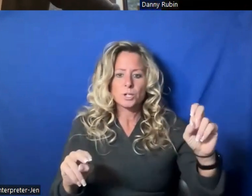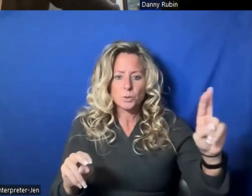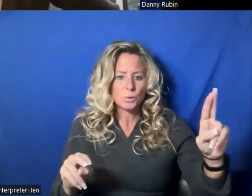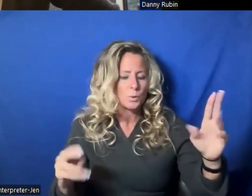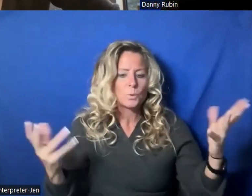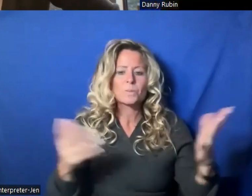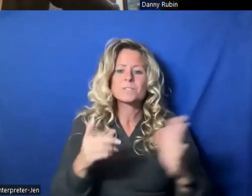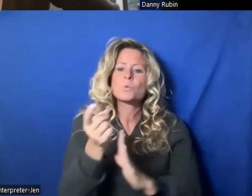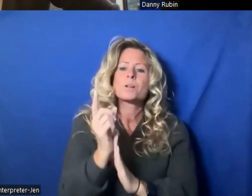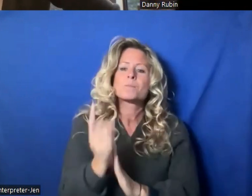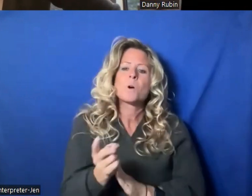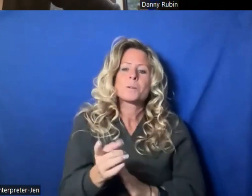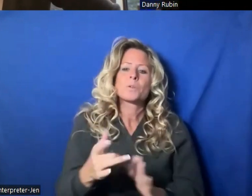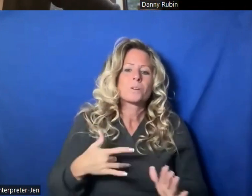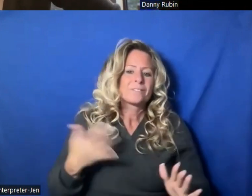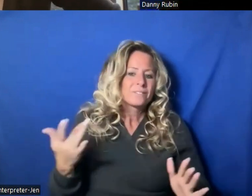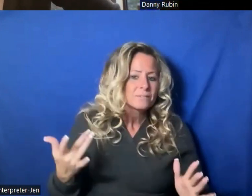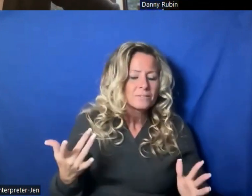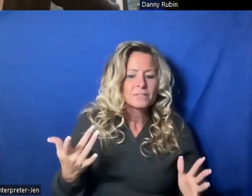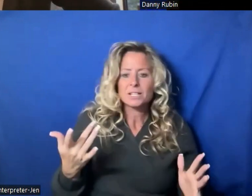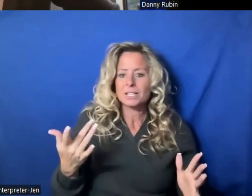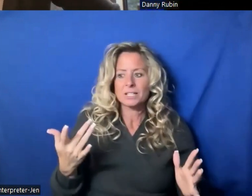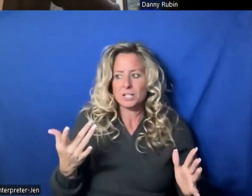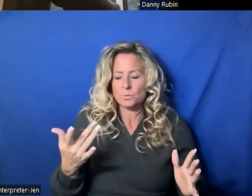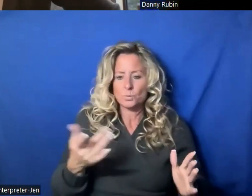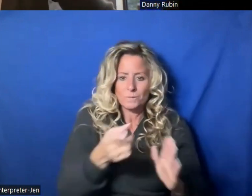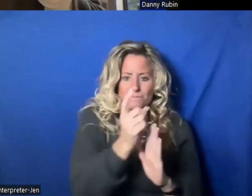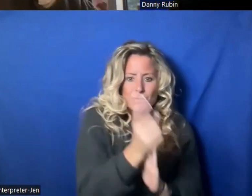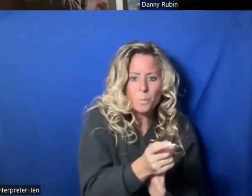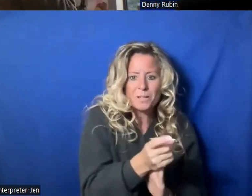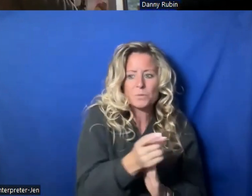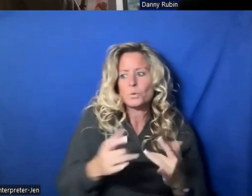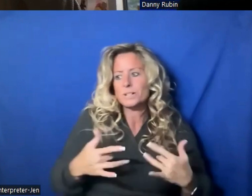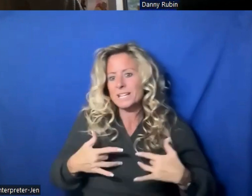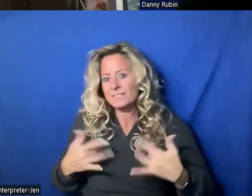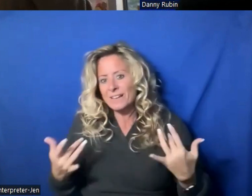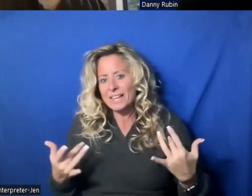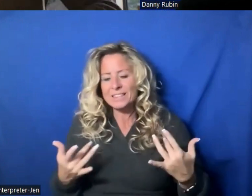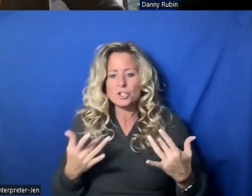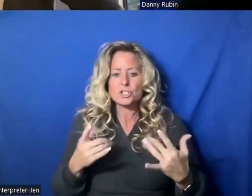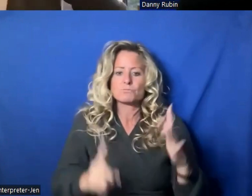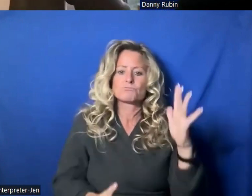one moment, one event, one situation that really stands out to you?